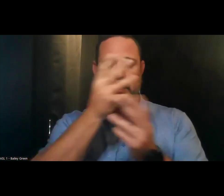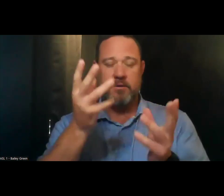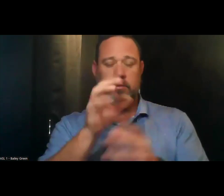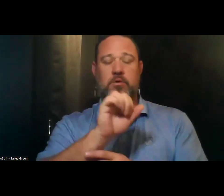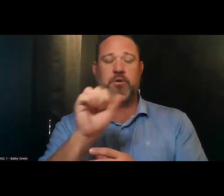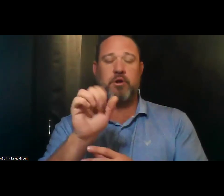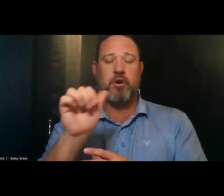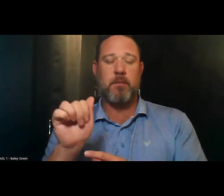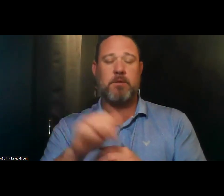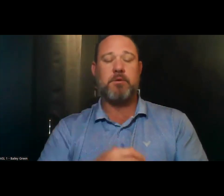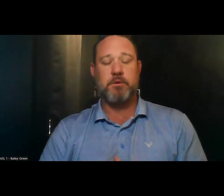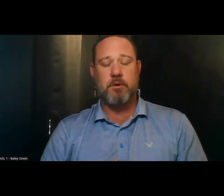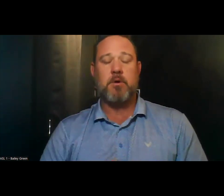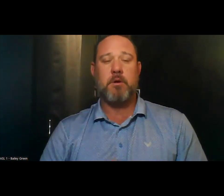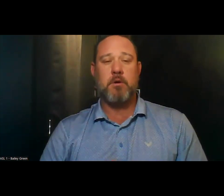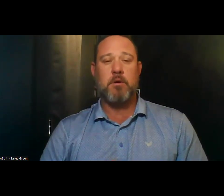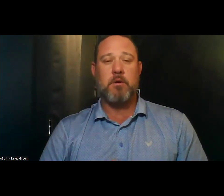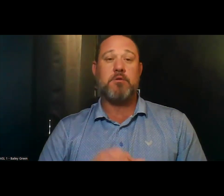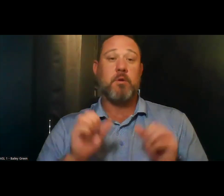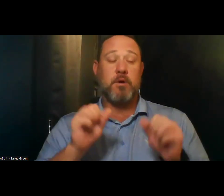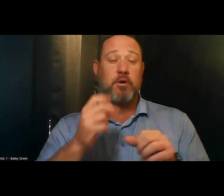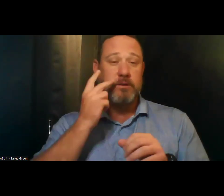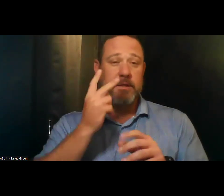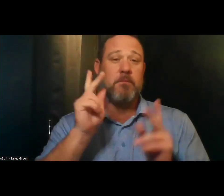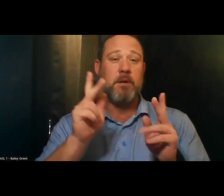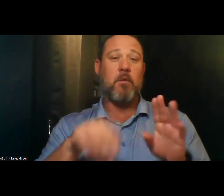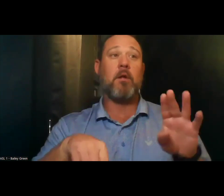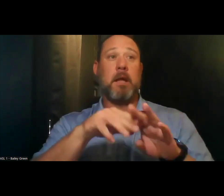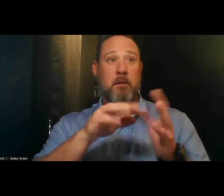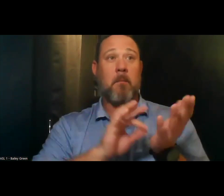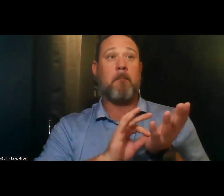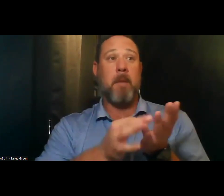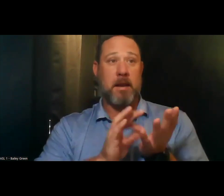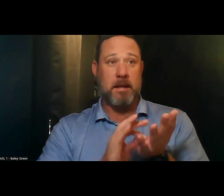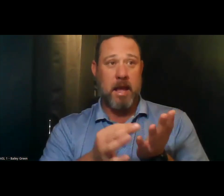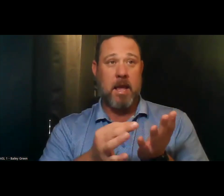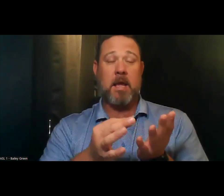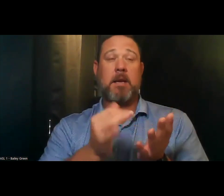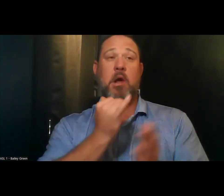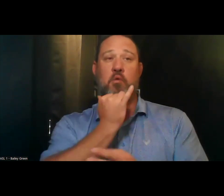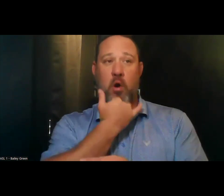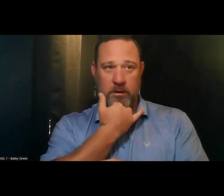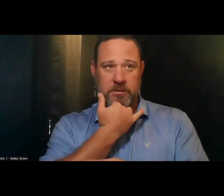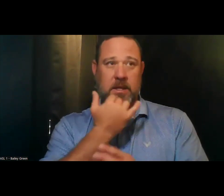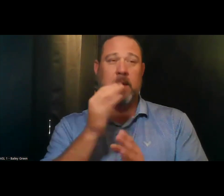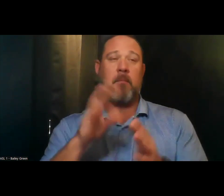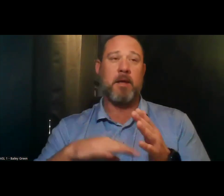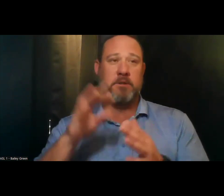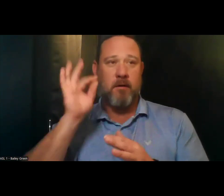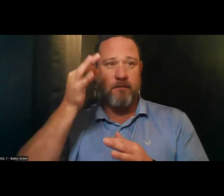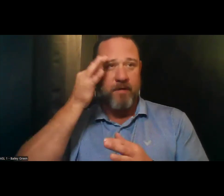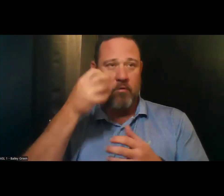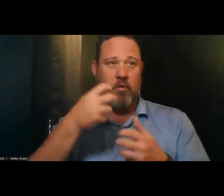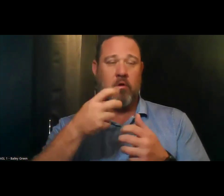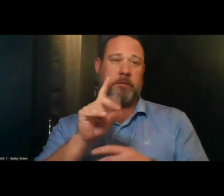Security Administration. So we could see people kicked off of Medicaid erroneously based on federal data